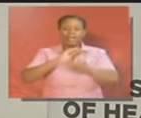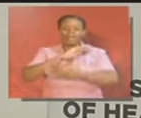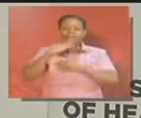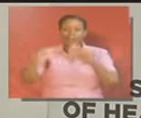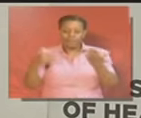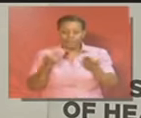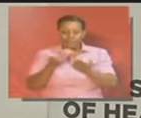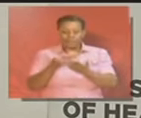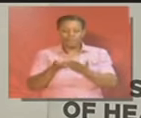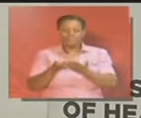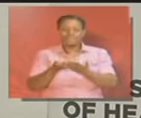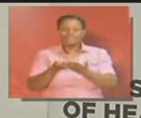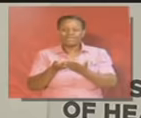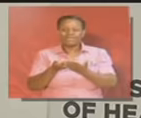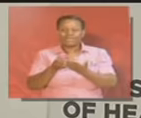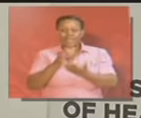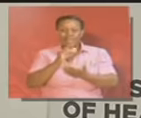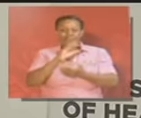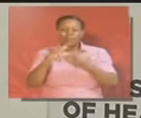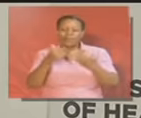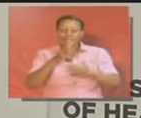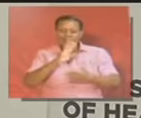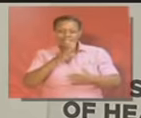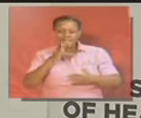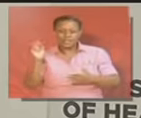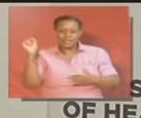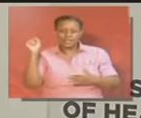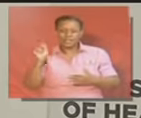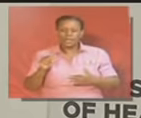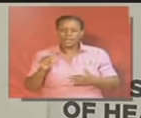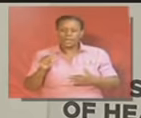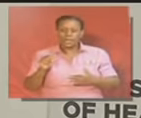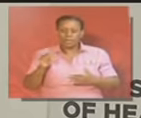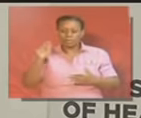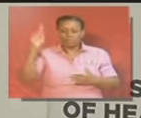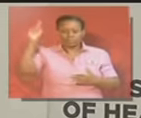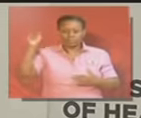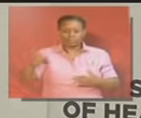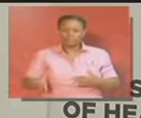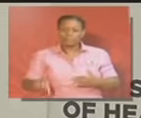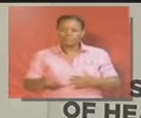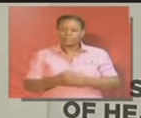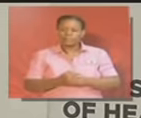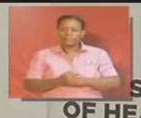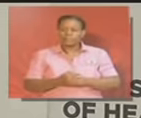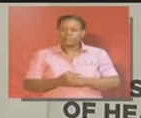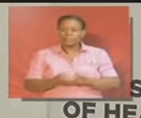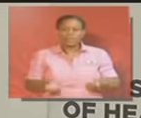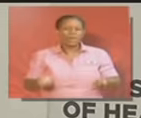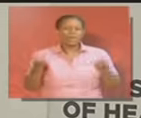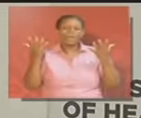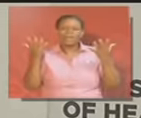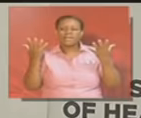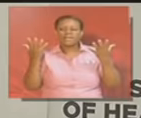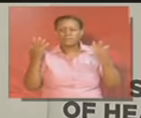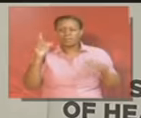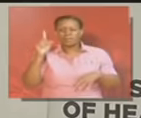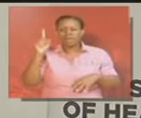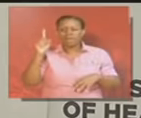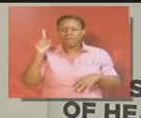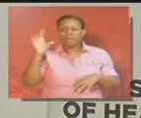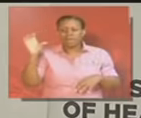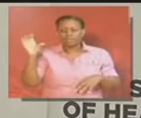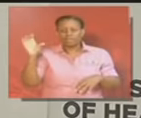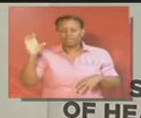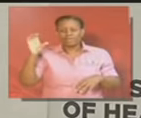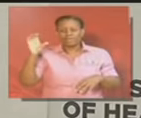As we enter, our population, rather, I should say, is about 130,000 during the week. And on the weekends, of course,